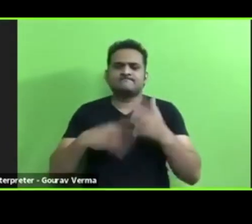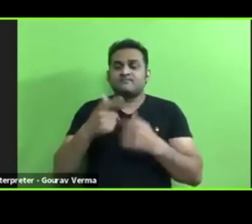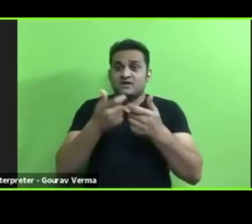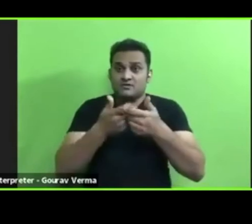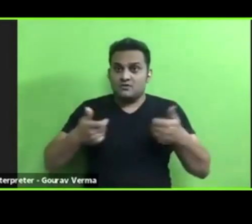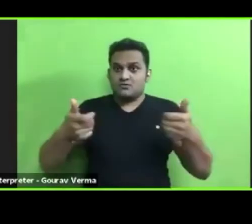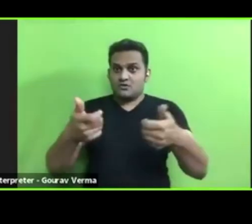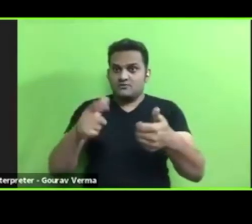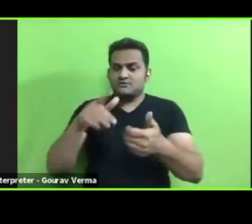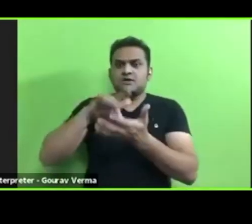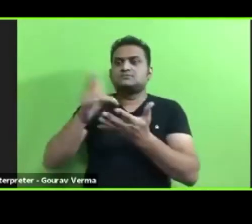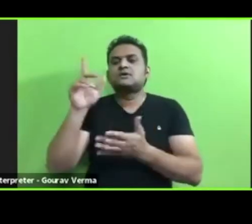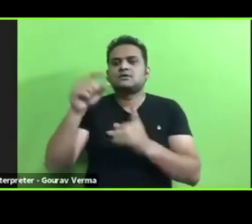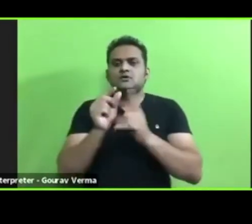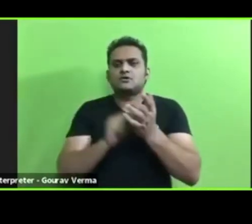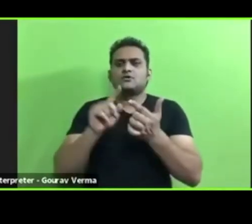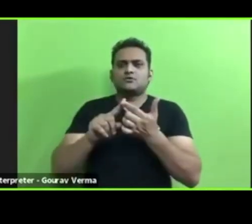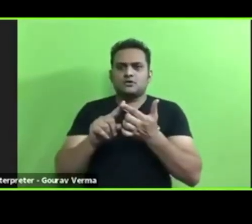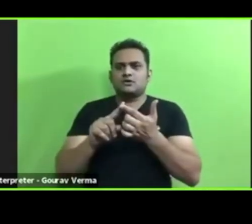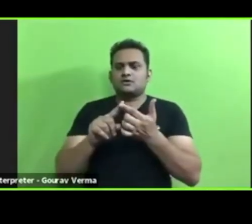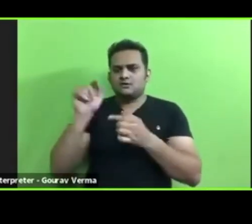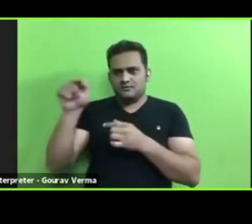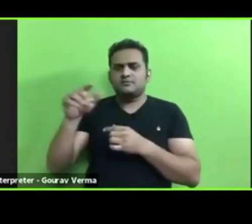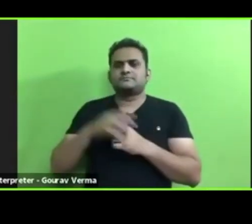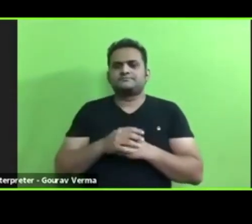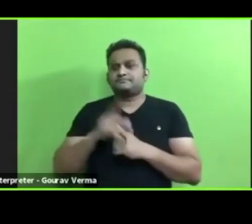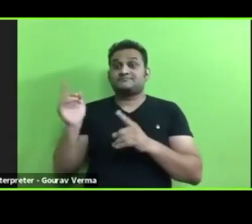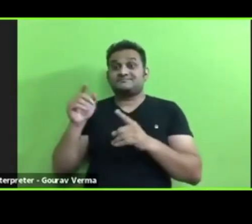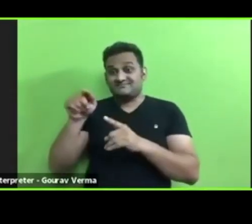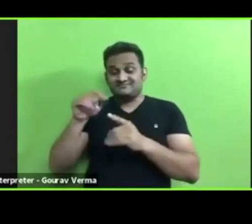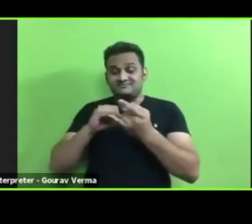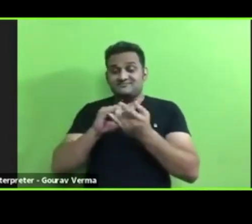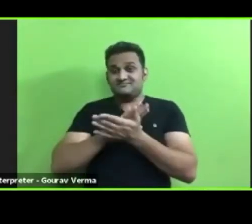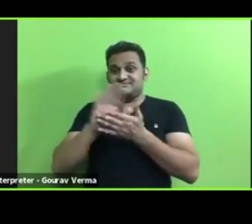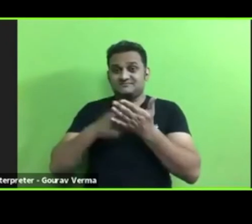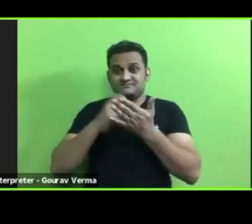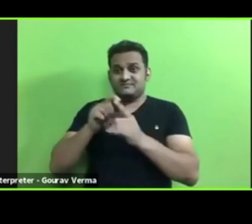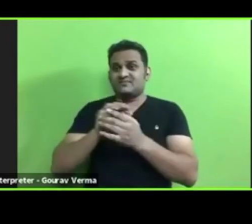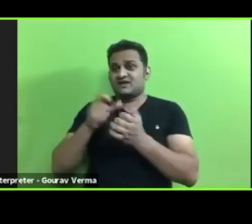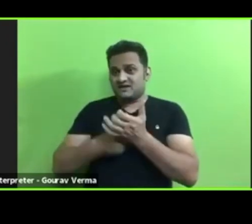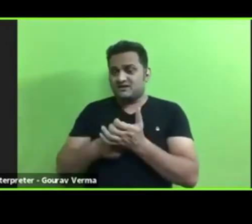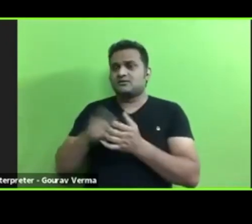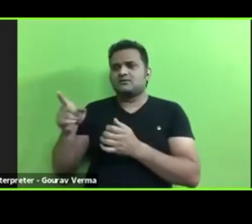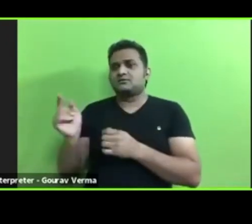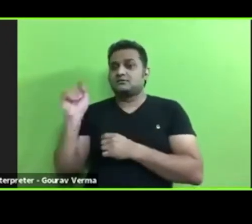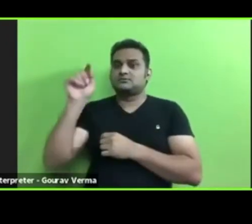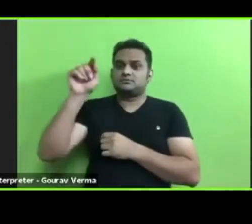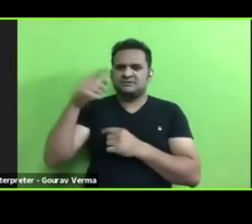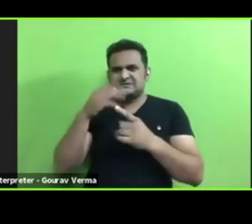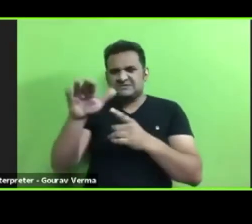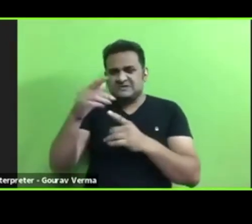held in Pune of the Untouchables, Sridhar Pant emphasizes that the